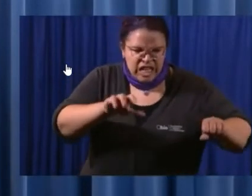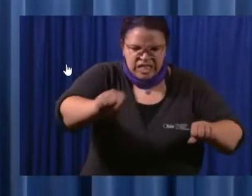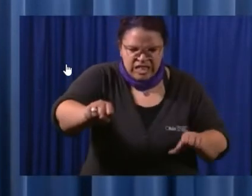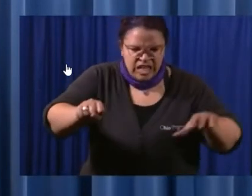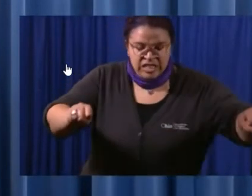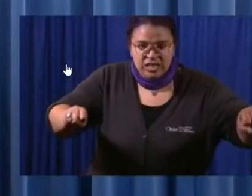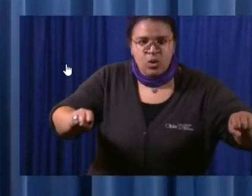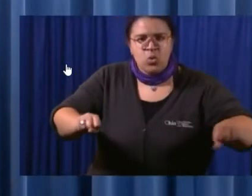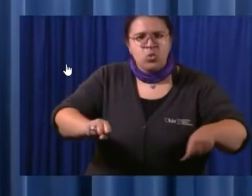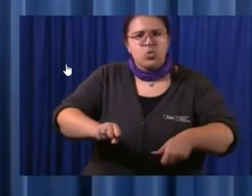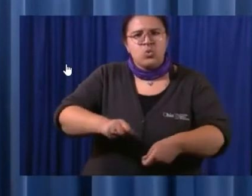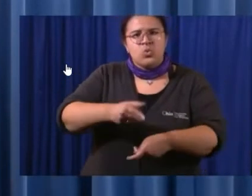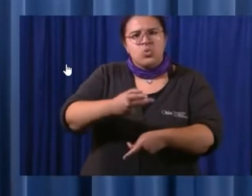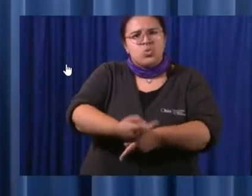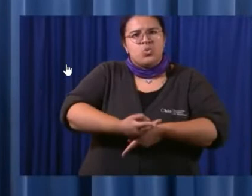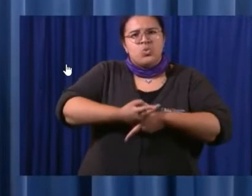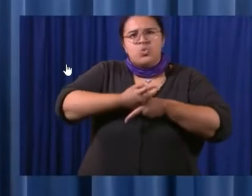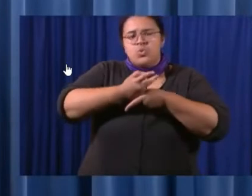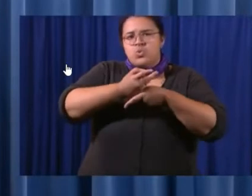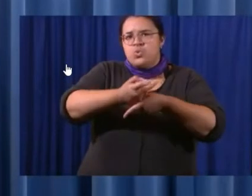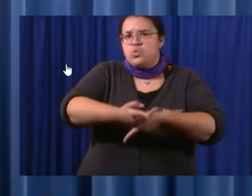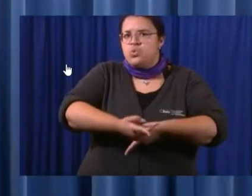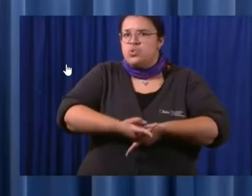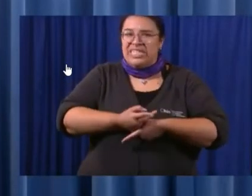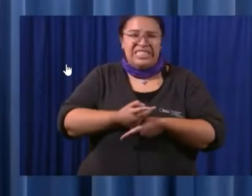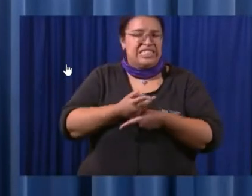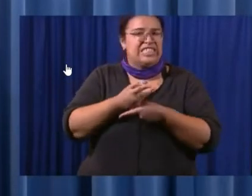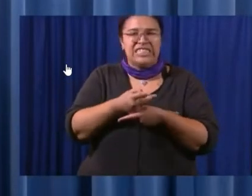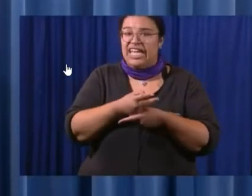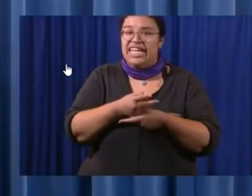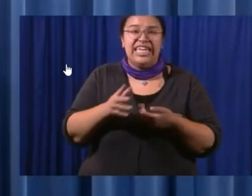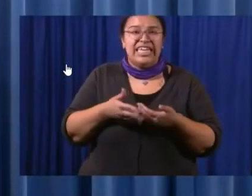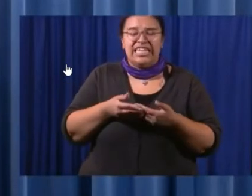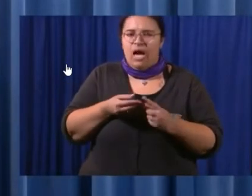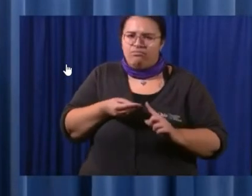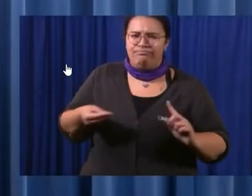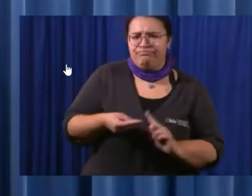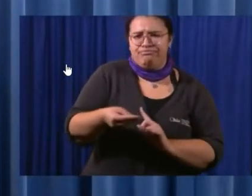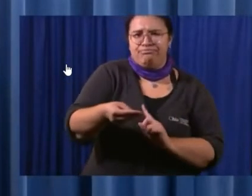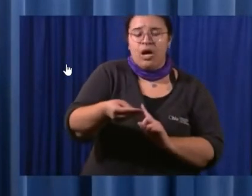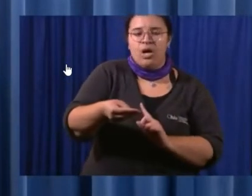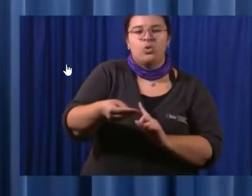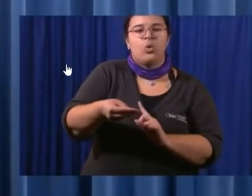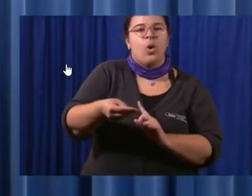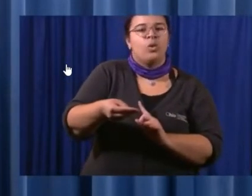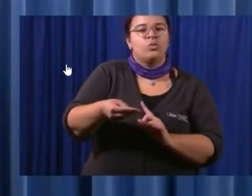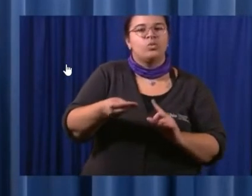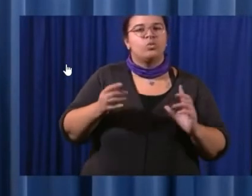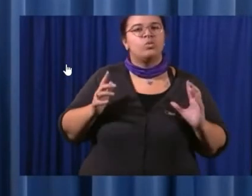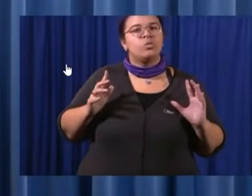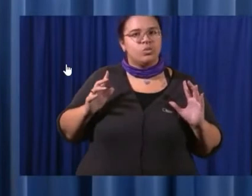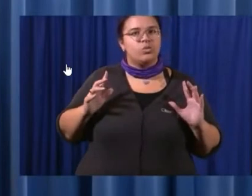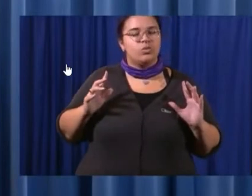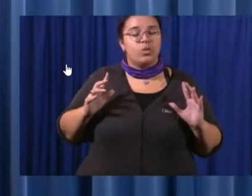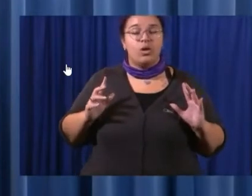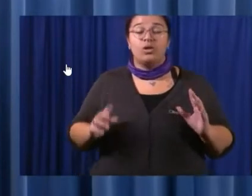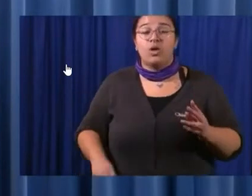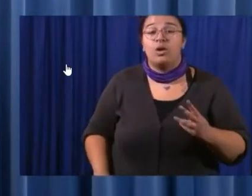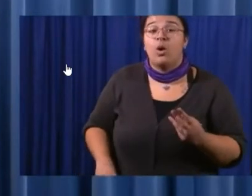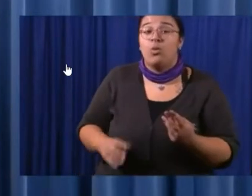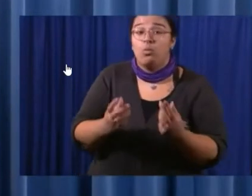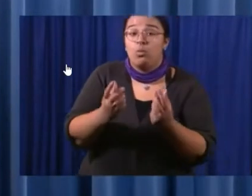It's there. The presence is there, and it's moving fast. And so there's two things we can do to cut it